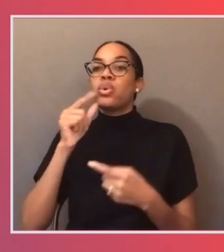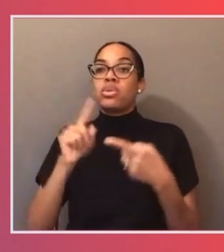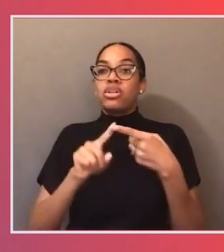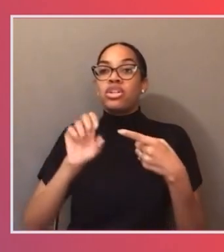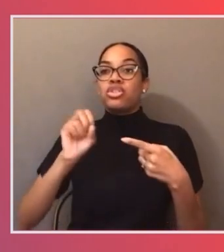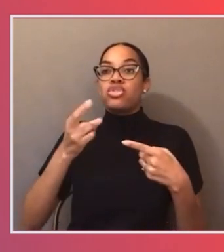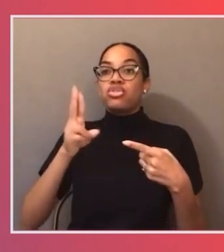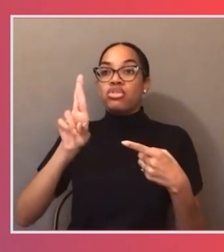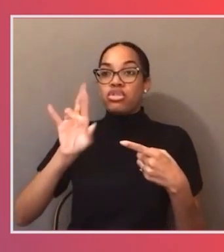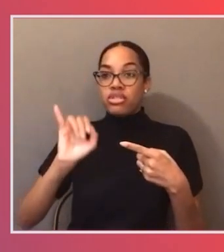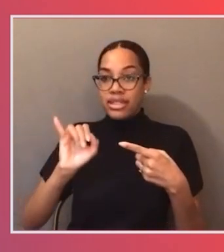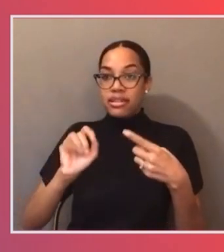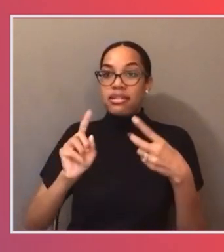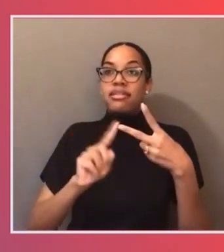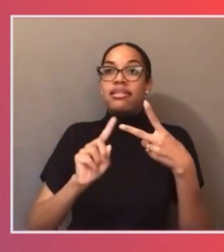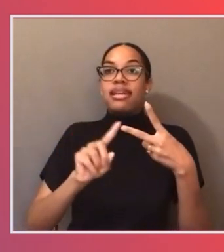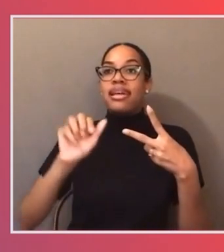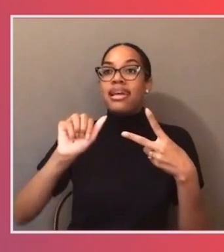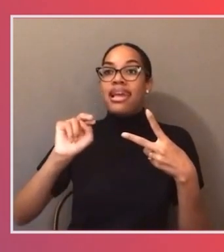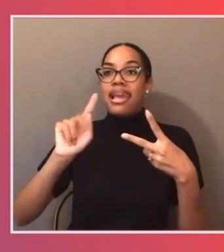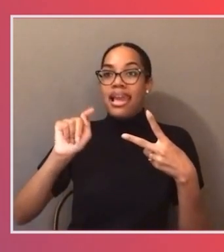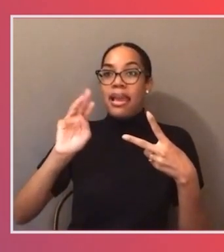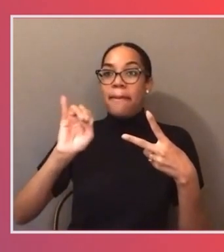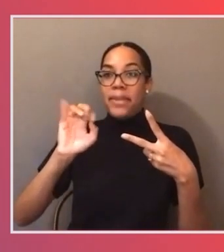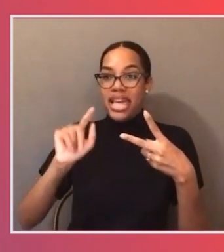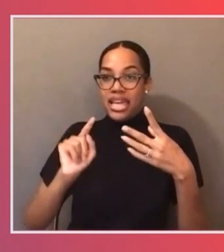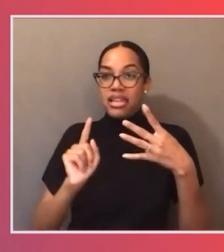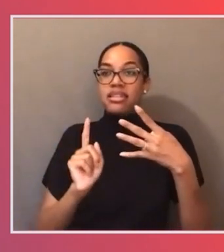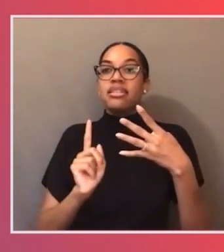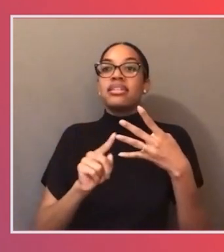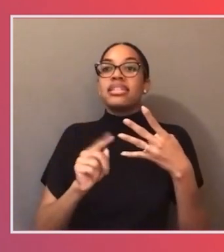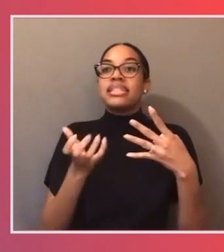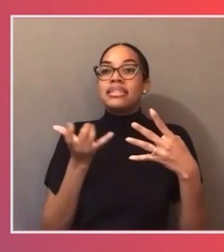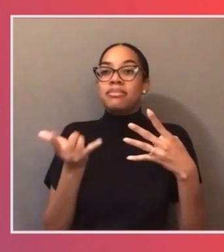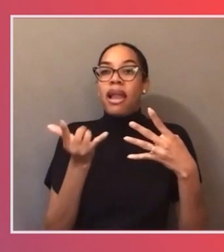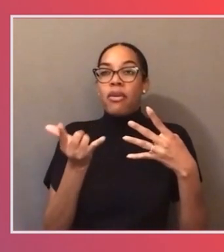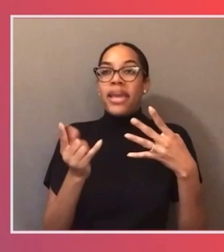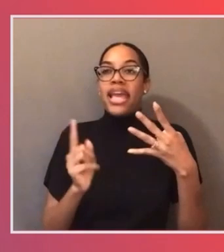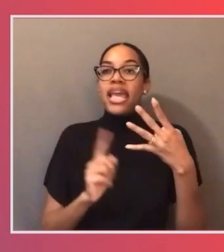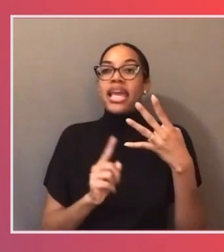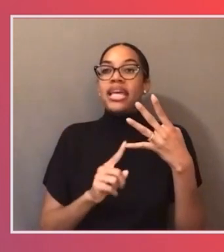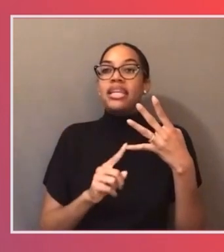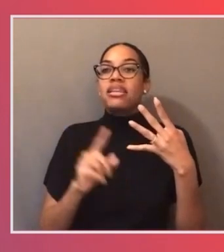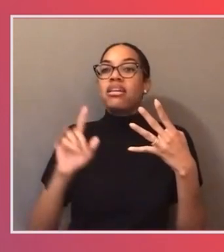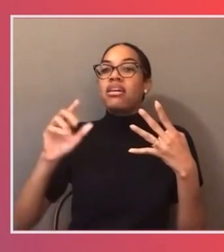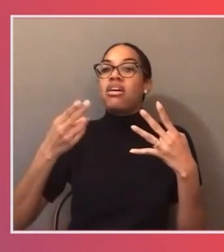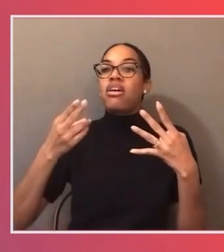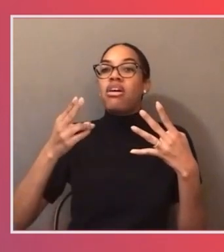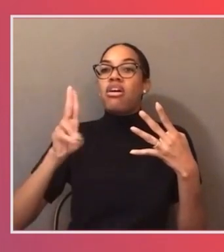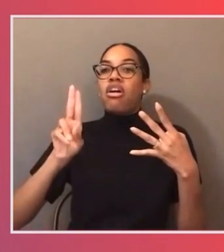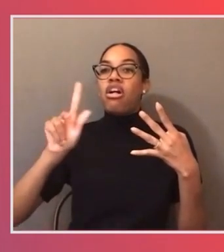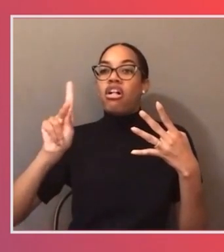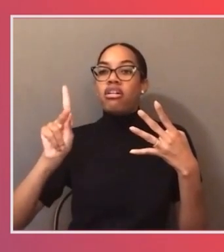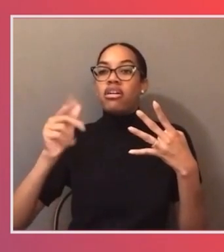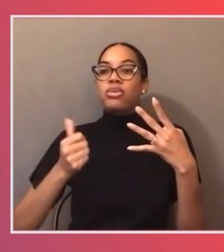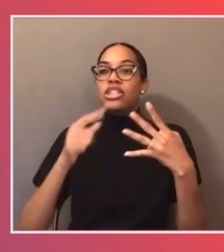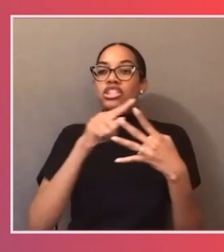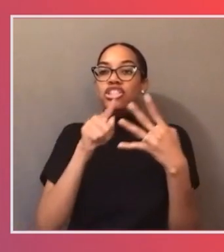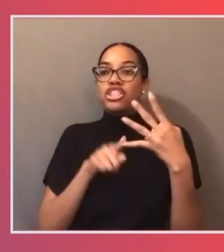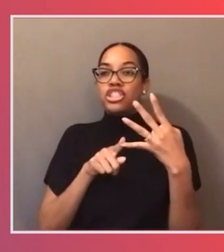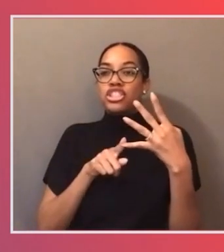Spider-Man. No idea. I wasn't there, so sorry. Spider-Man. Spider-Man. I think it was